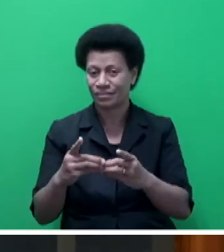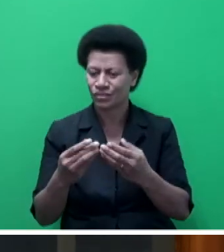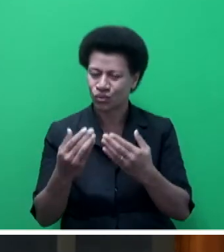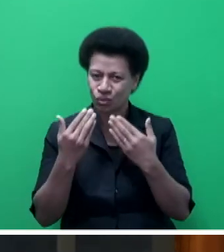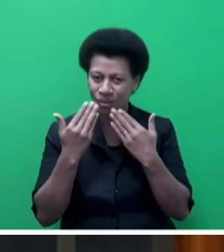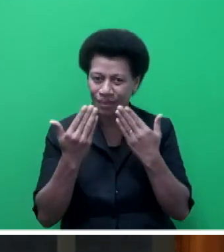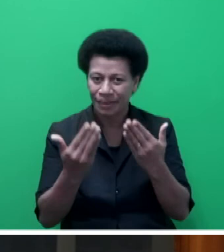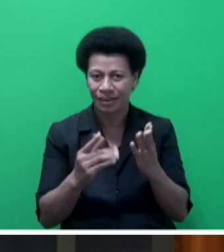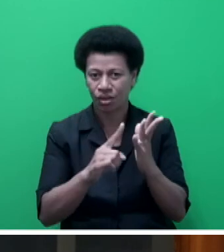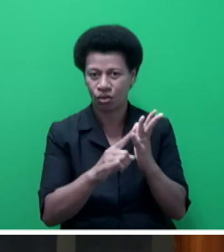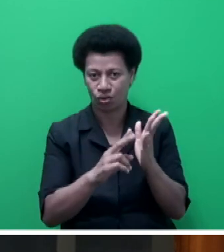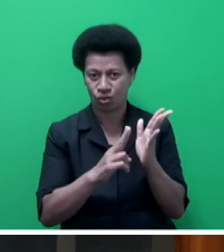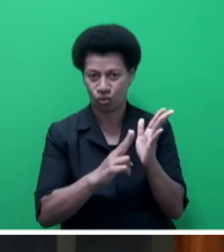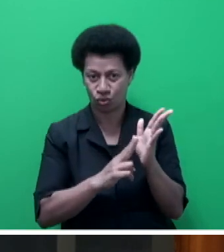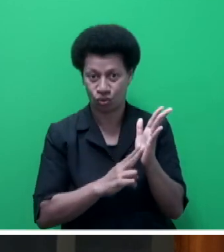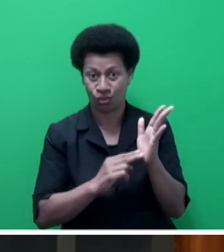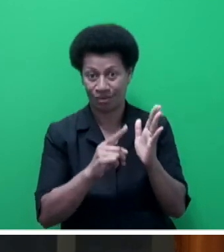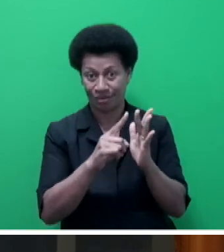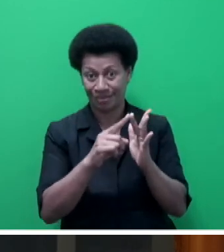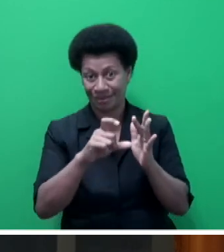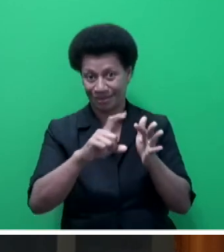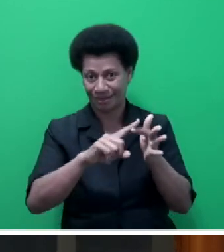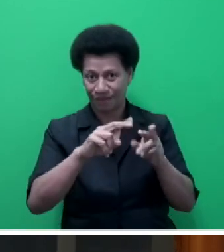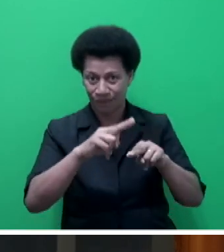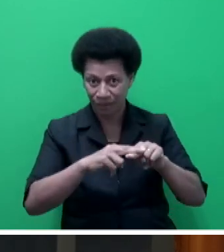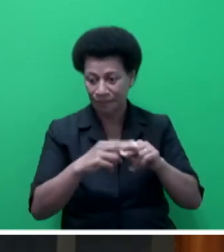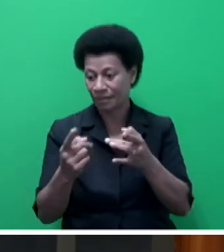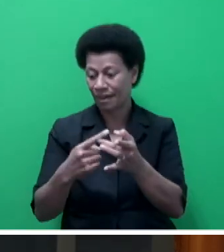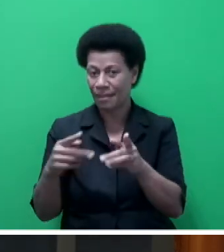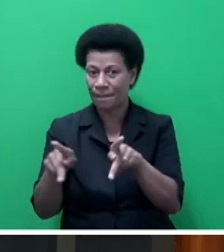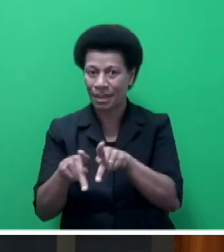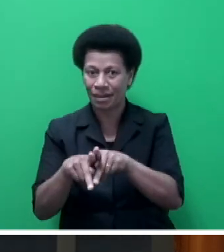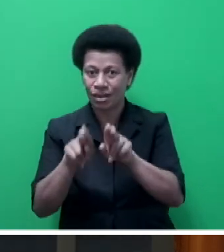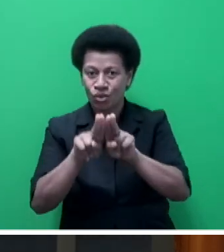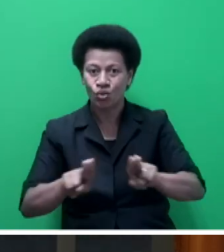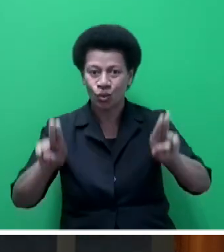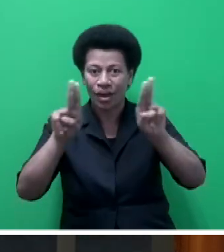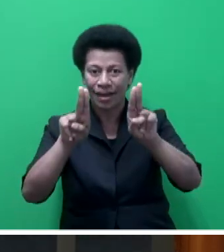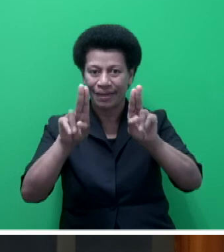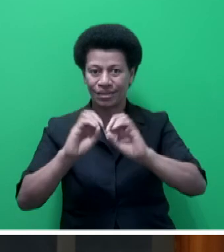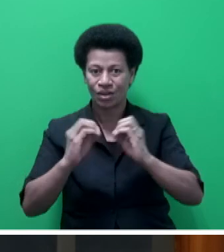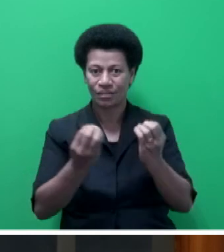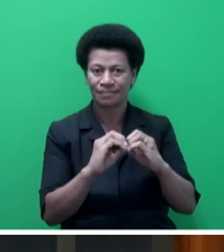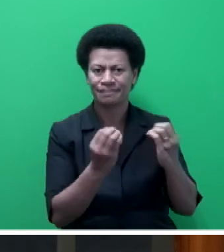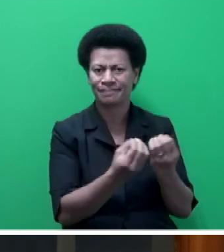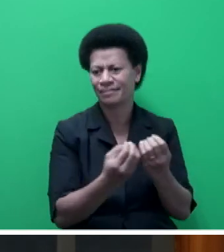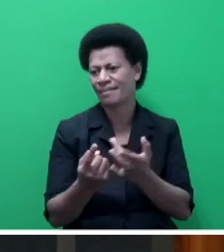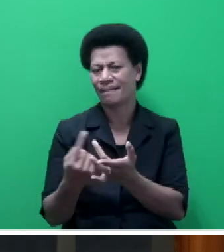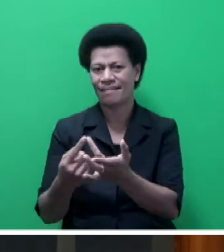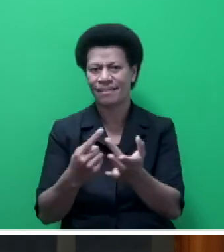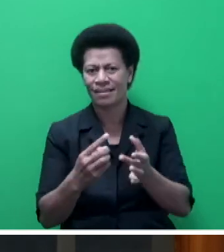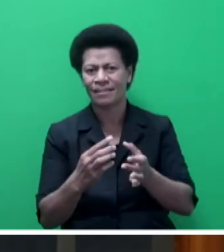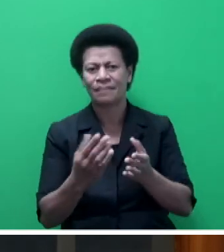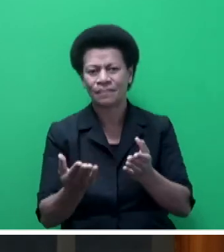UNICEF Pacific as our major partners and other UN agencies and relevant line ministries for their support. Mr.